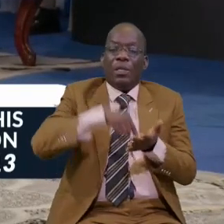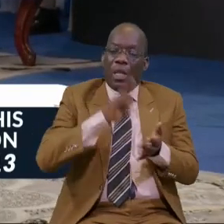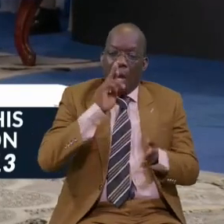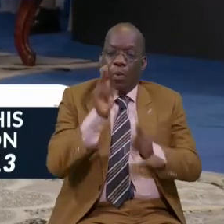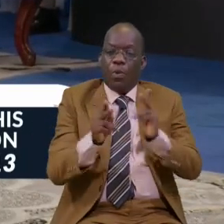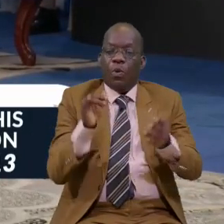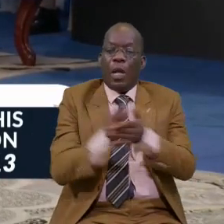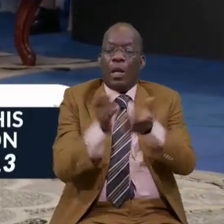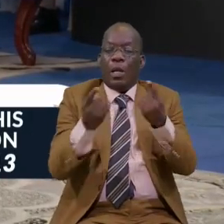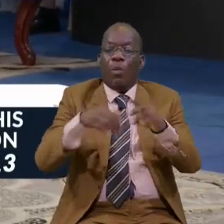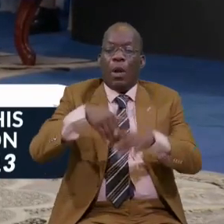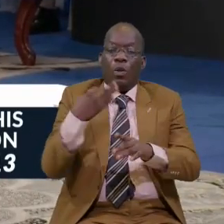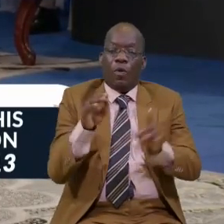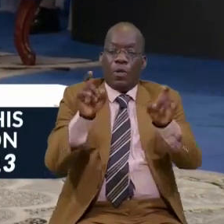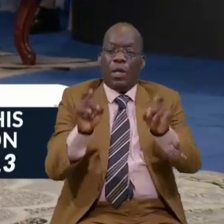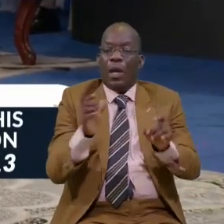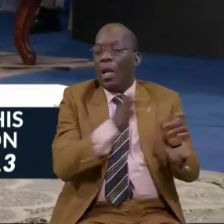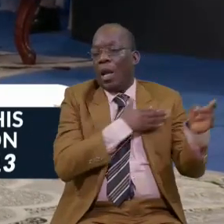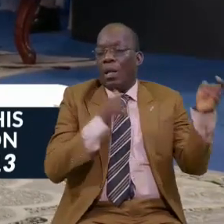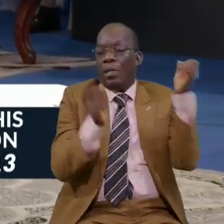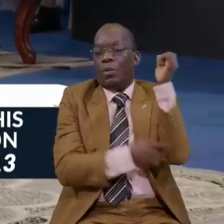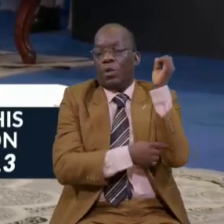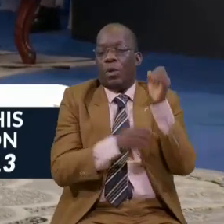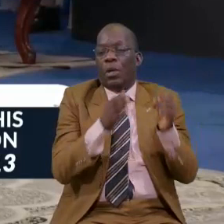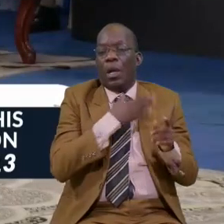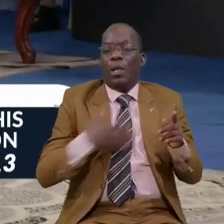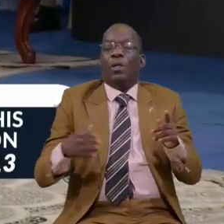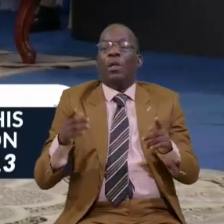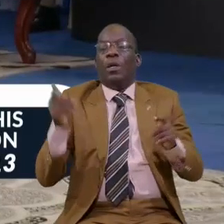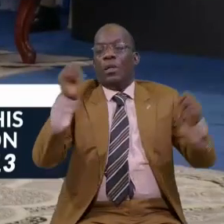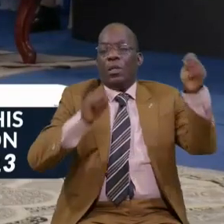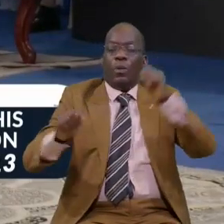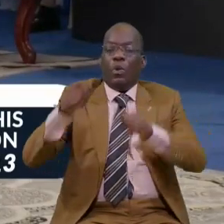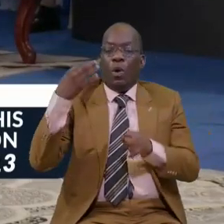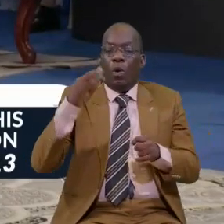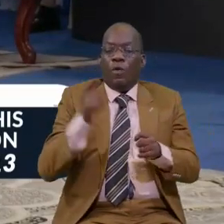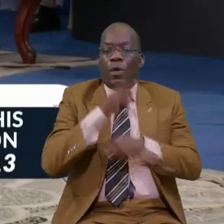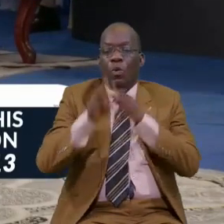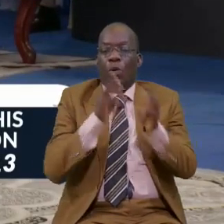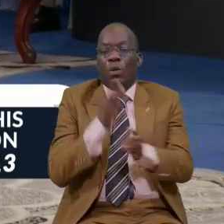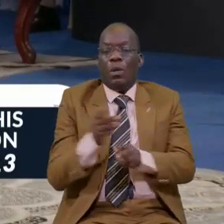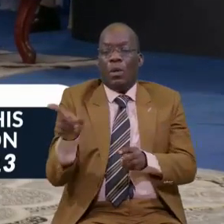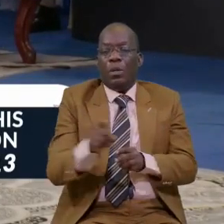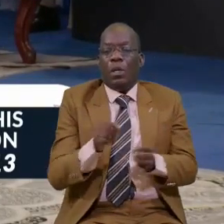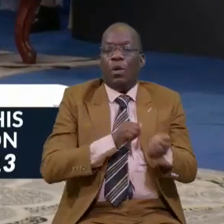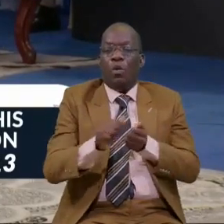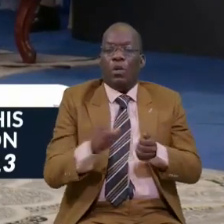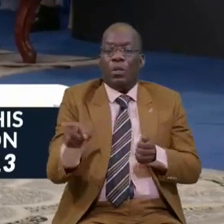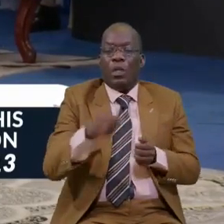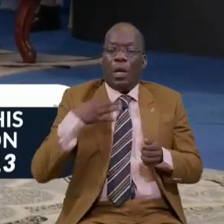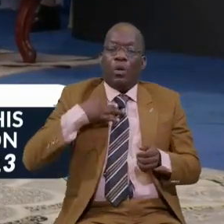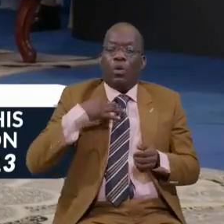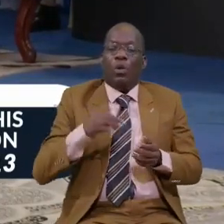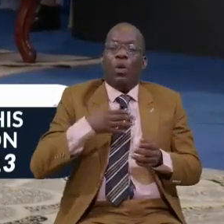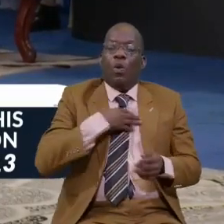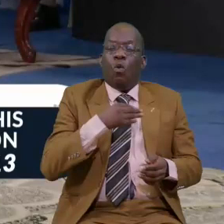and the temptation and the tribulation of the world, and they have washed their robes white in the blood of the